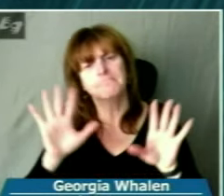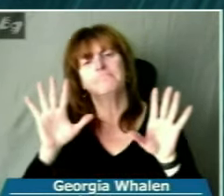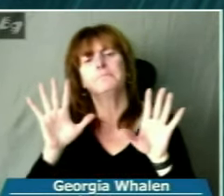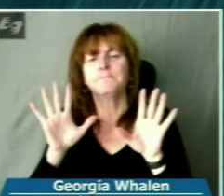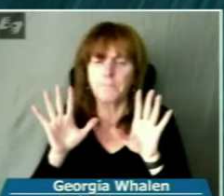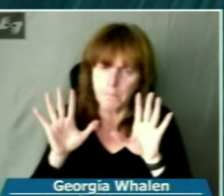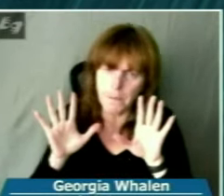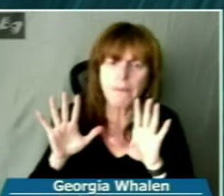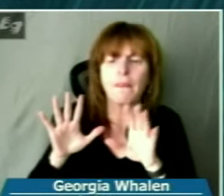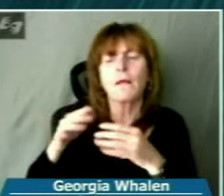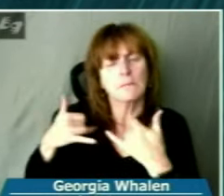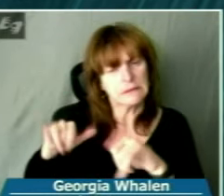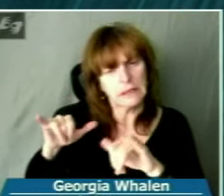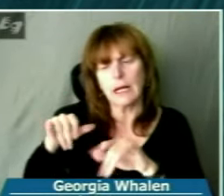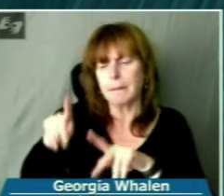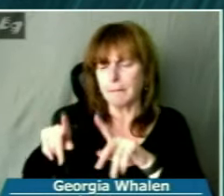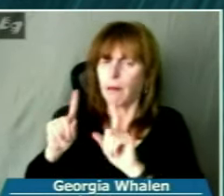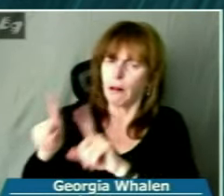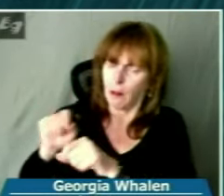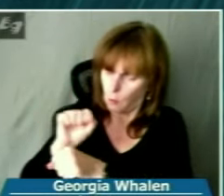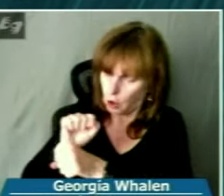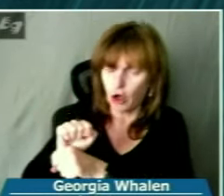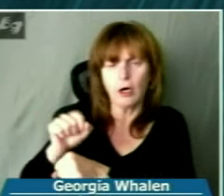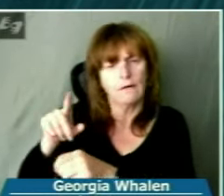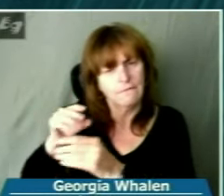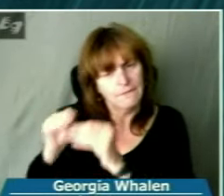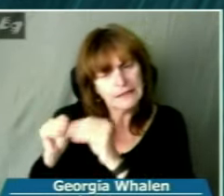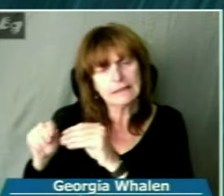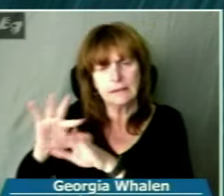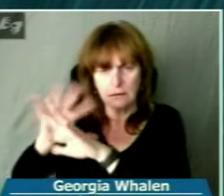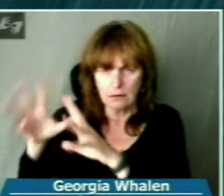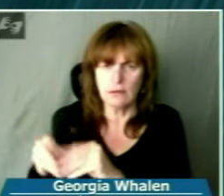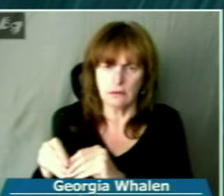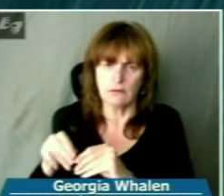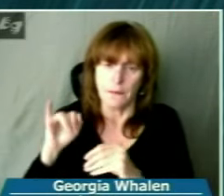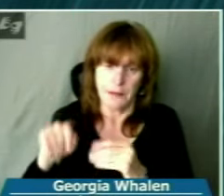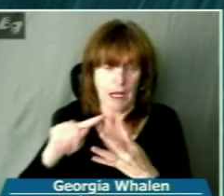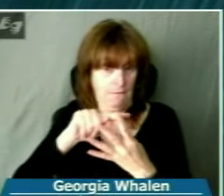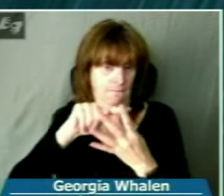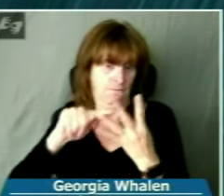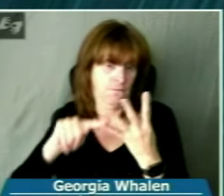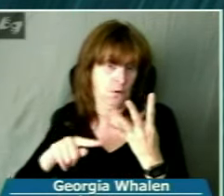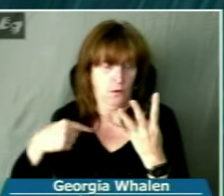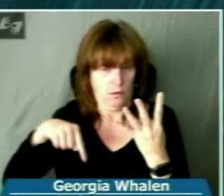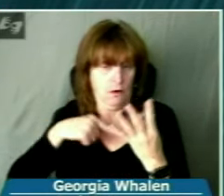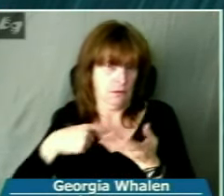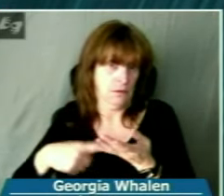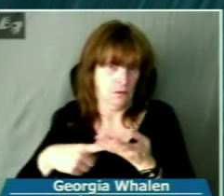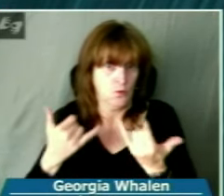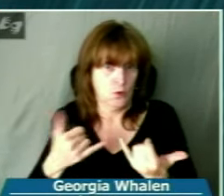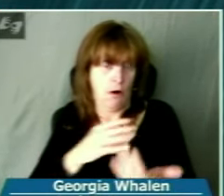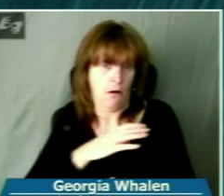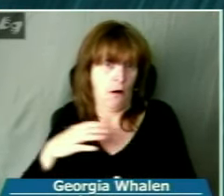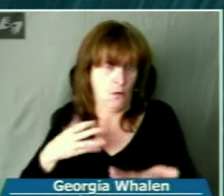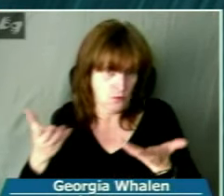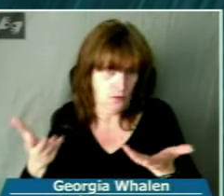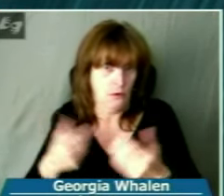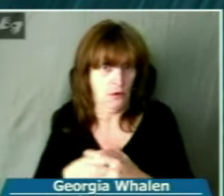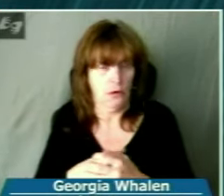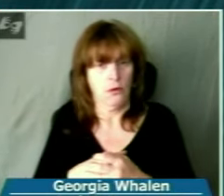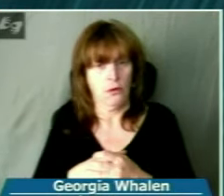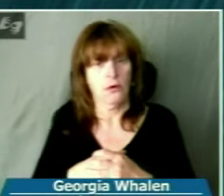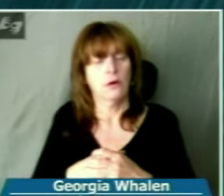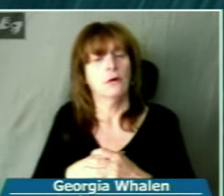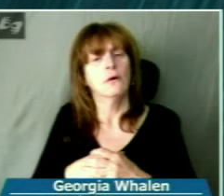come next year. So those are some of the things that we dealt with at council today, Mike. Thank you very much for that update, Mr. Mayor. And no doubt, a